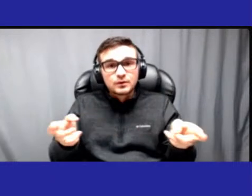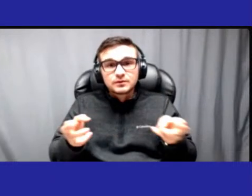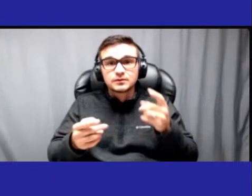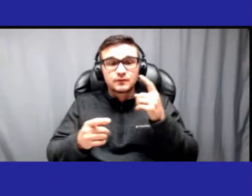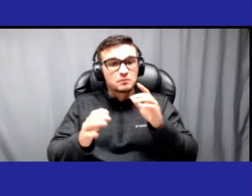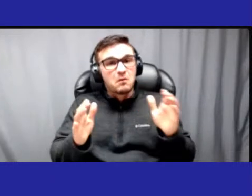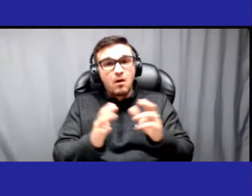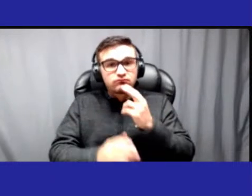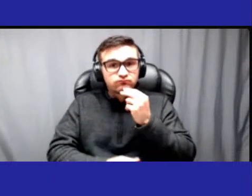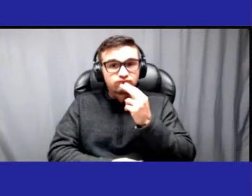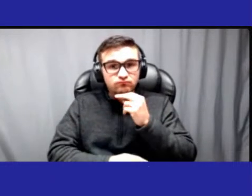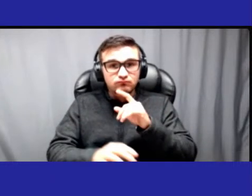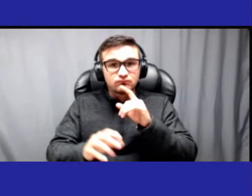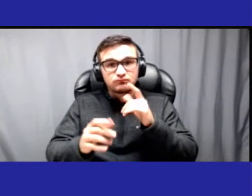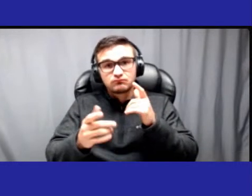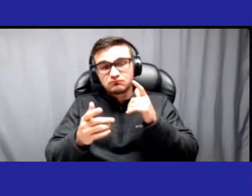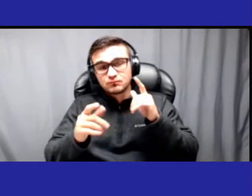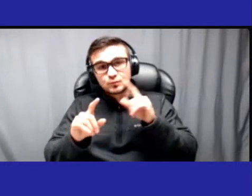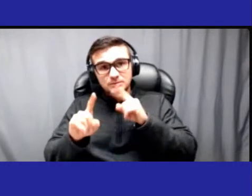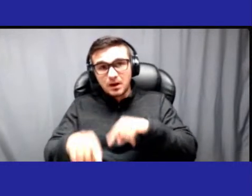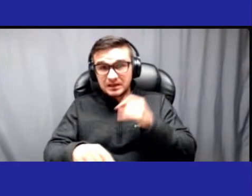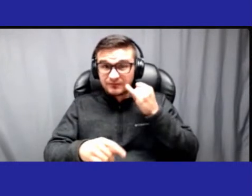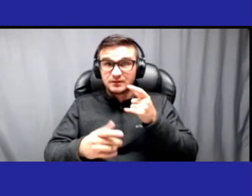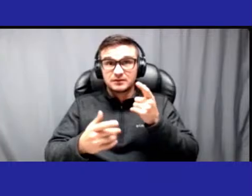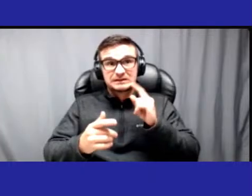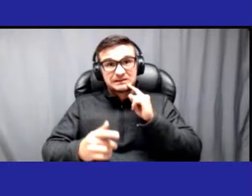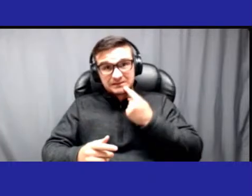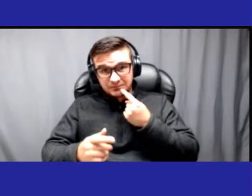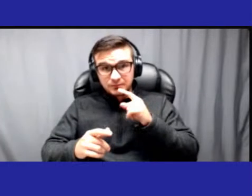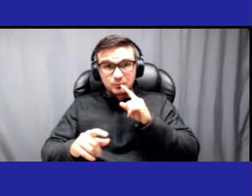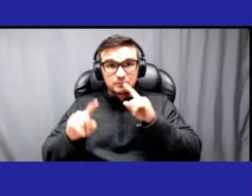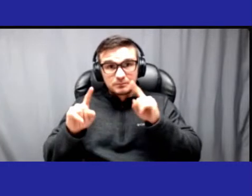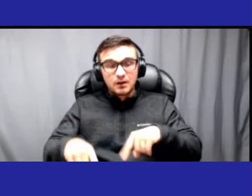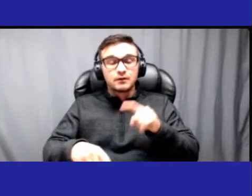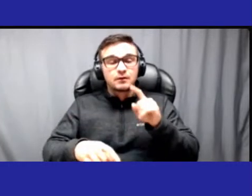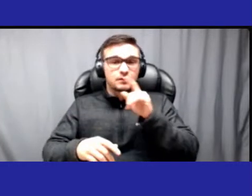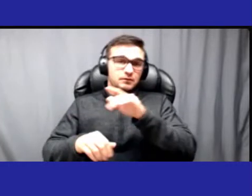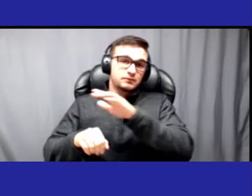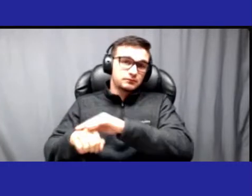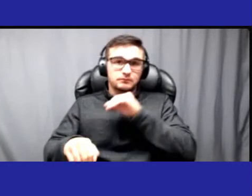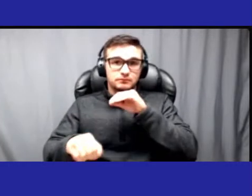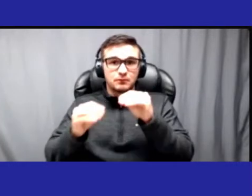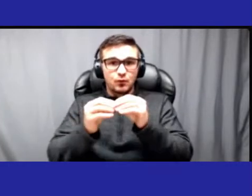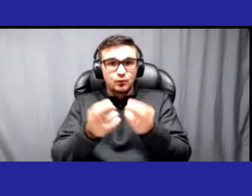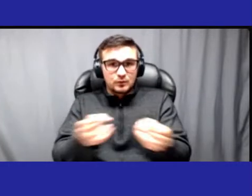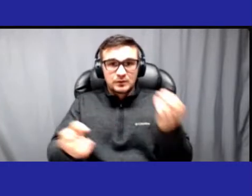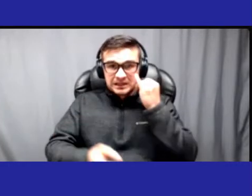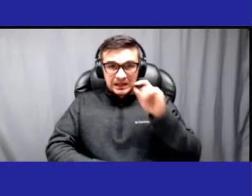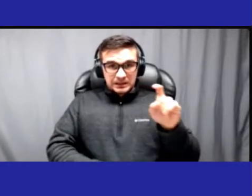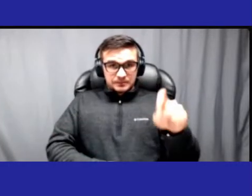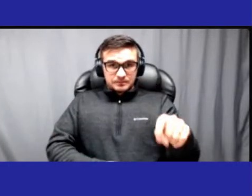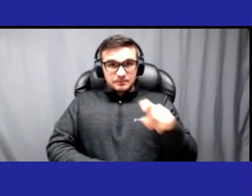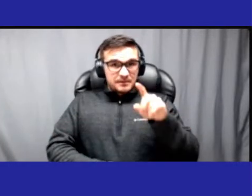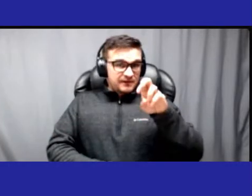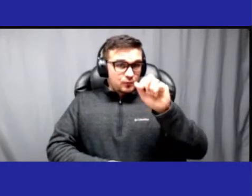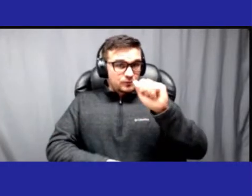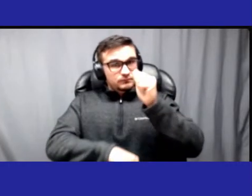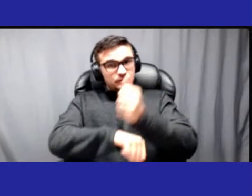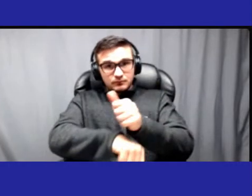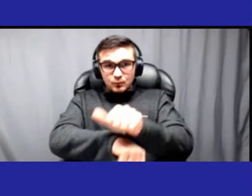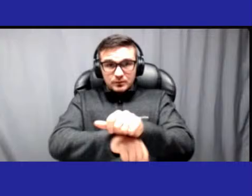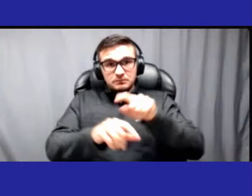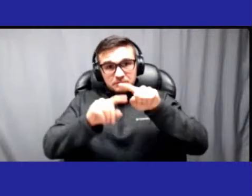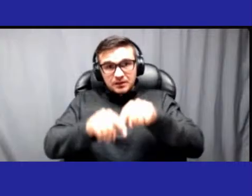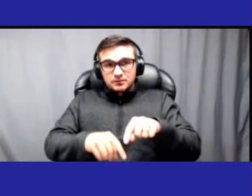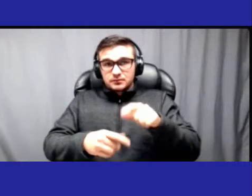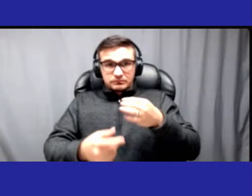larger response, then we would seek out additional resources if needed. Vendors will be assigned work based on their expertise and capacity. There's no